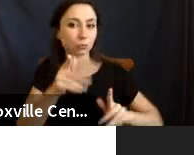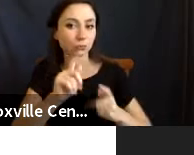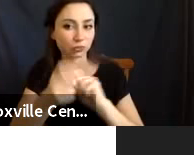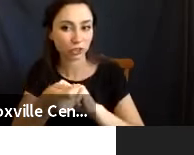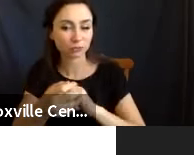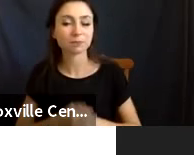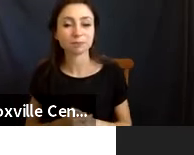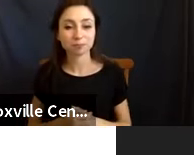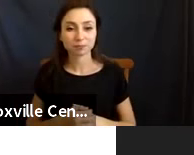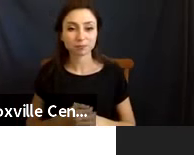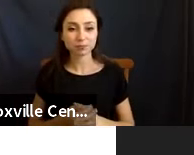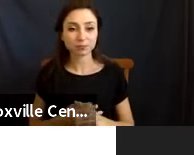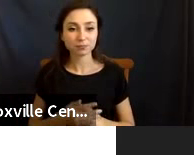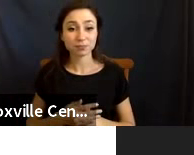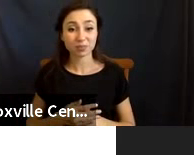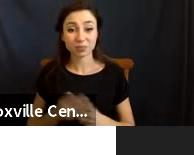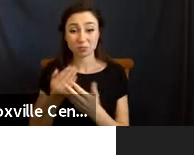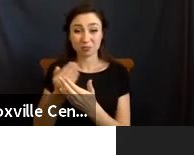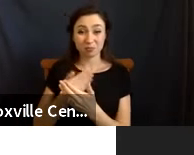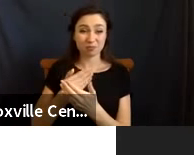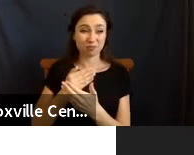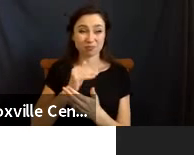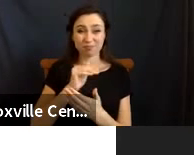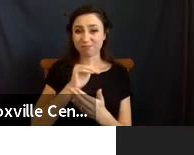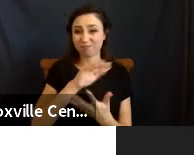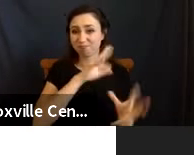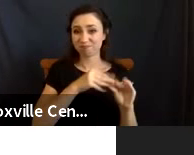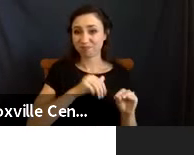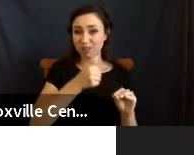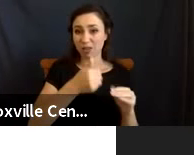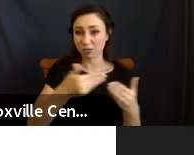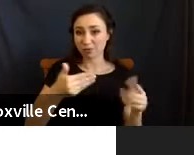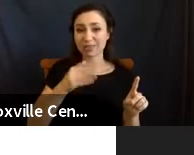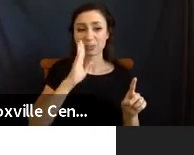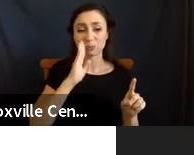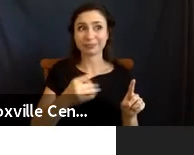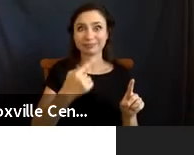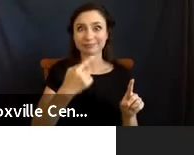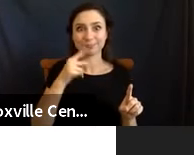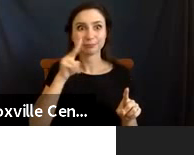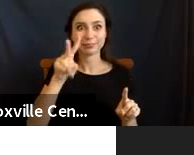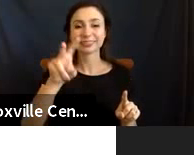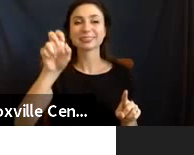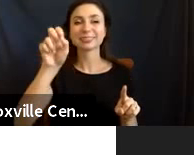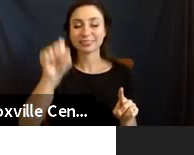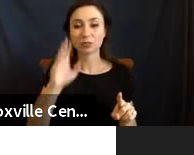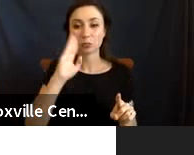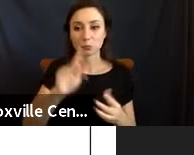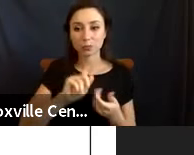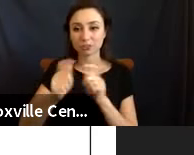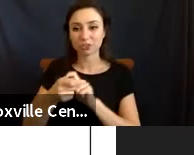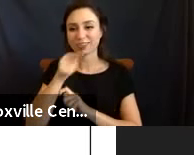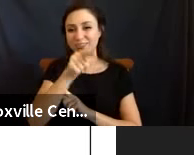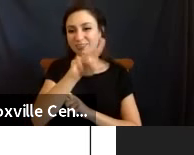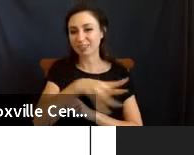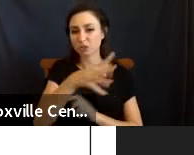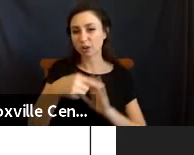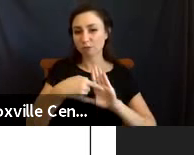the situation will change. This tells you that it already has. Next slide, please.